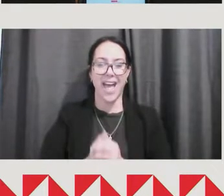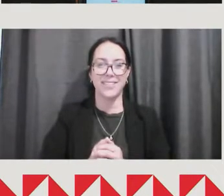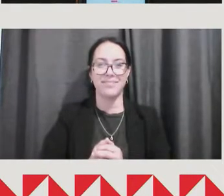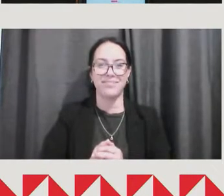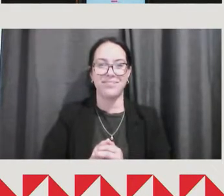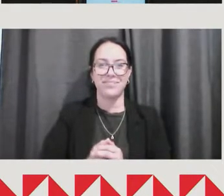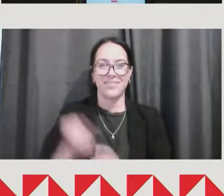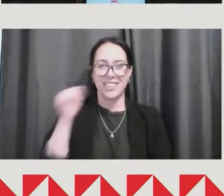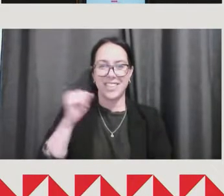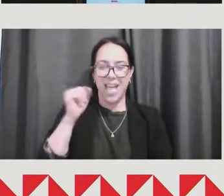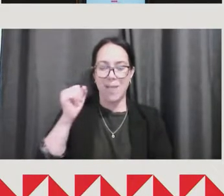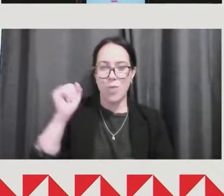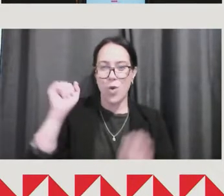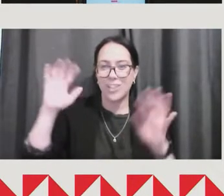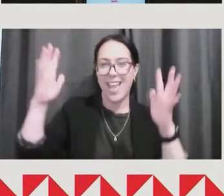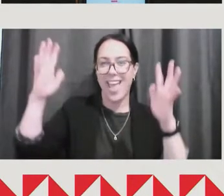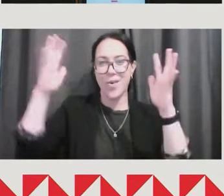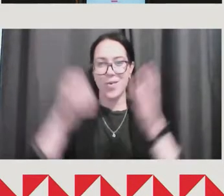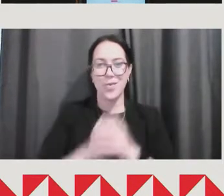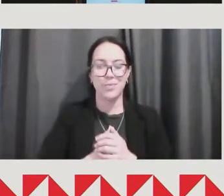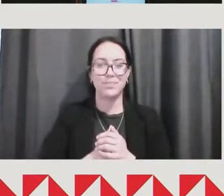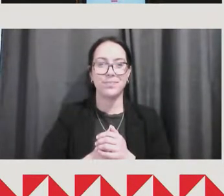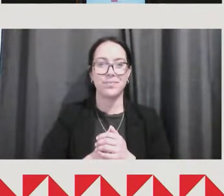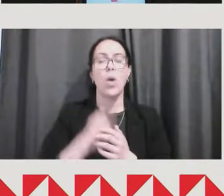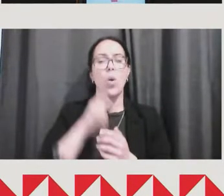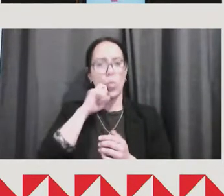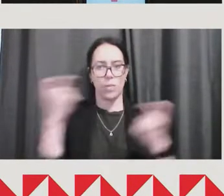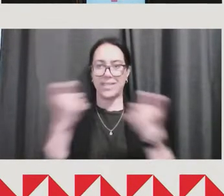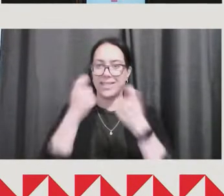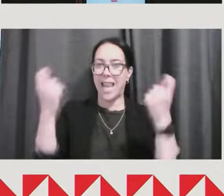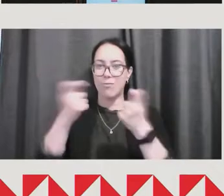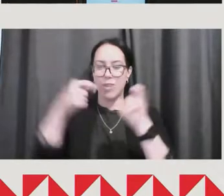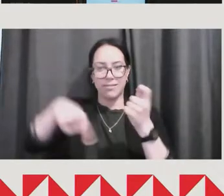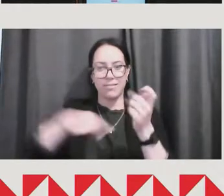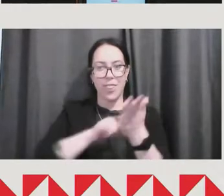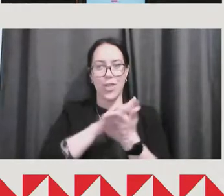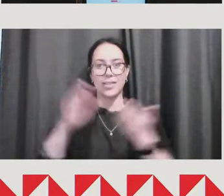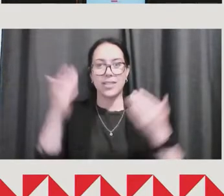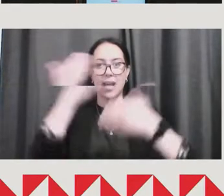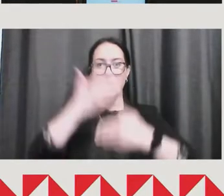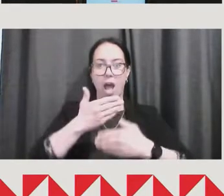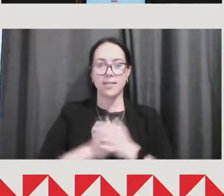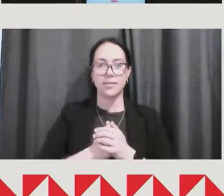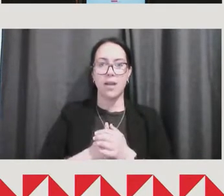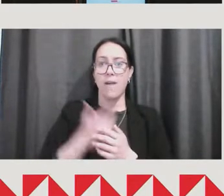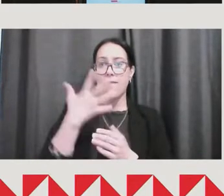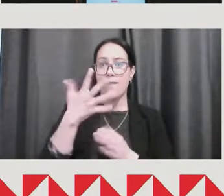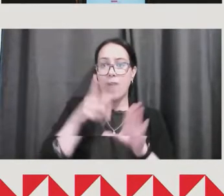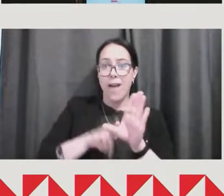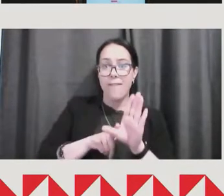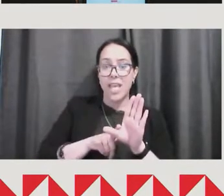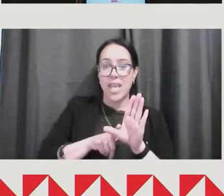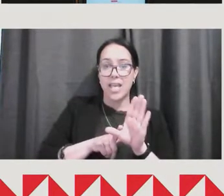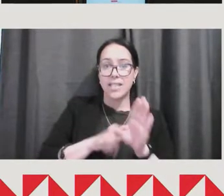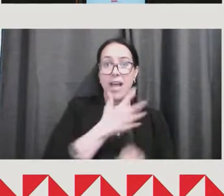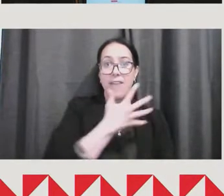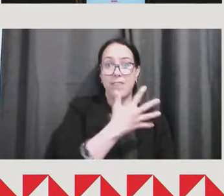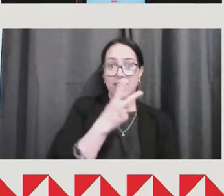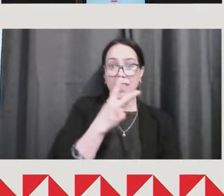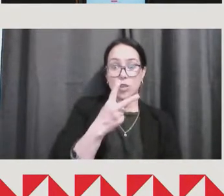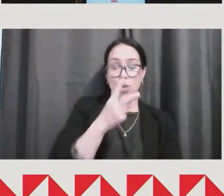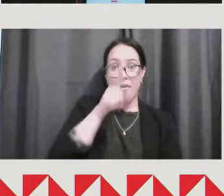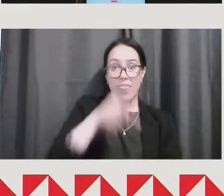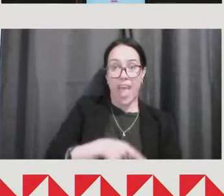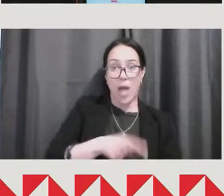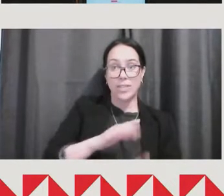we will be celebrating them on Thursday night over the past five years we have increased award monies from 52 000 to 80 000